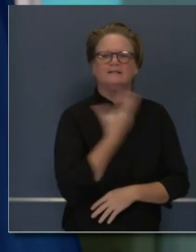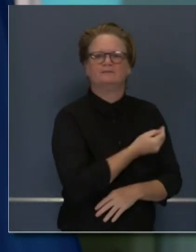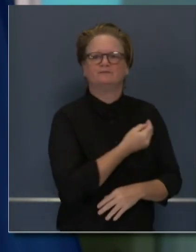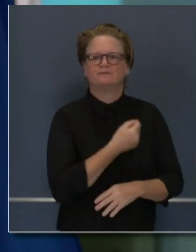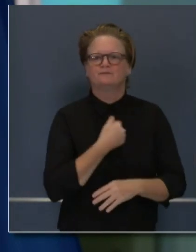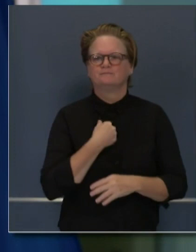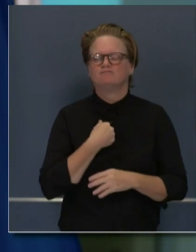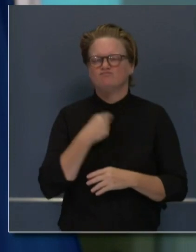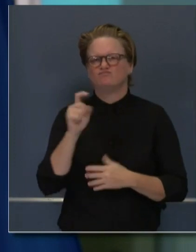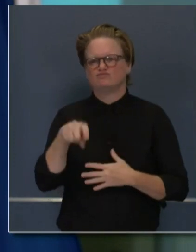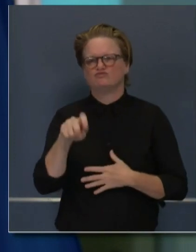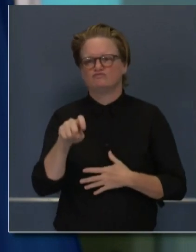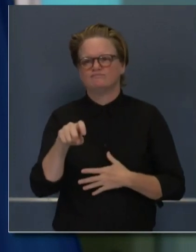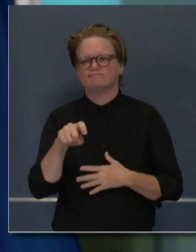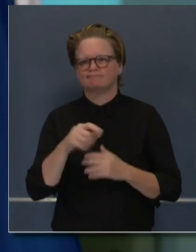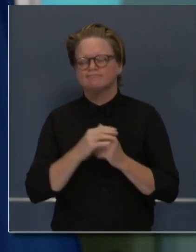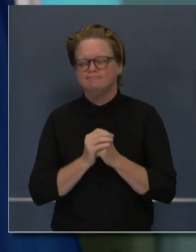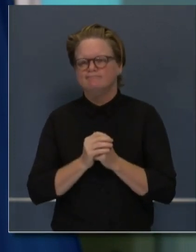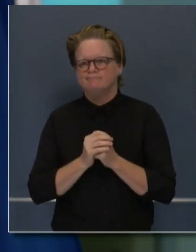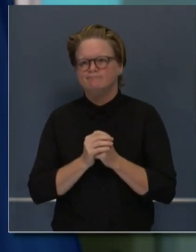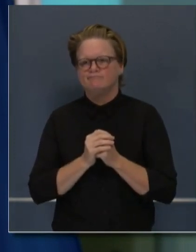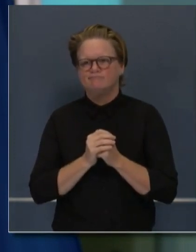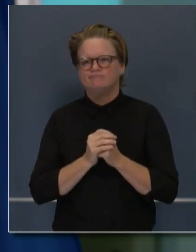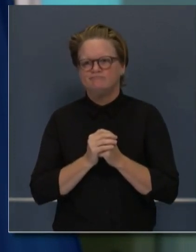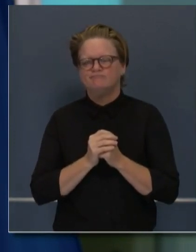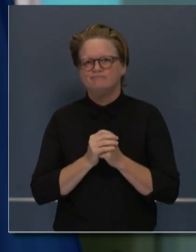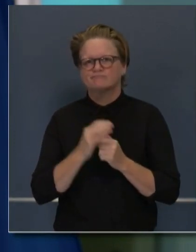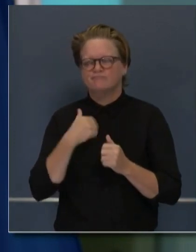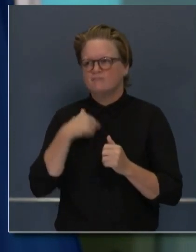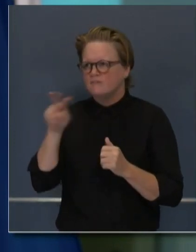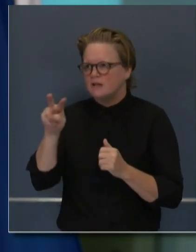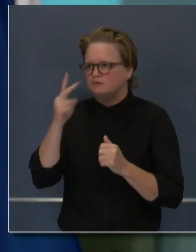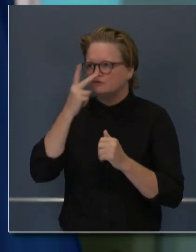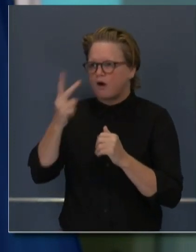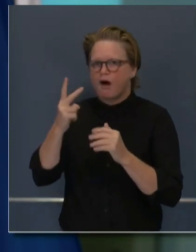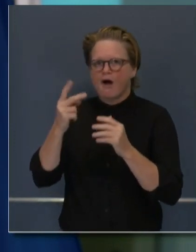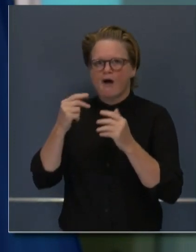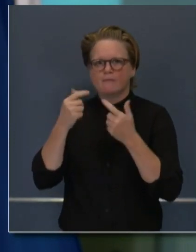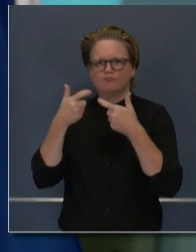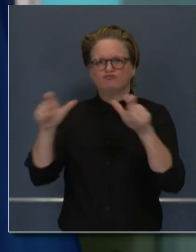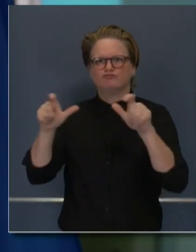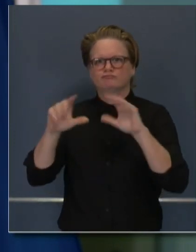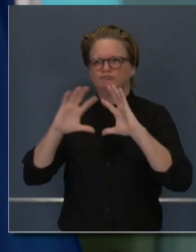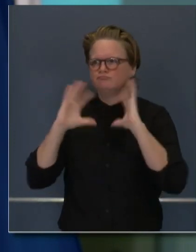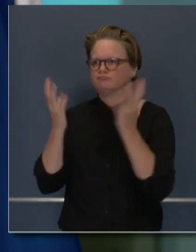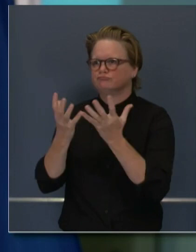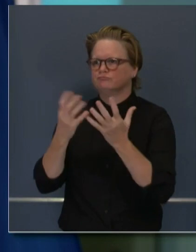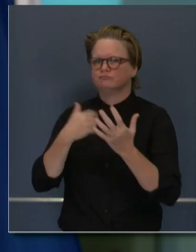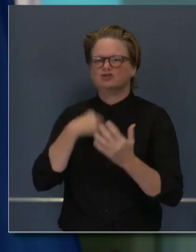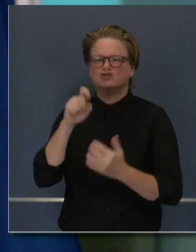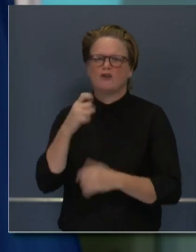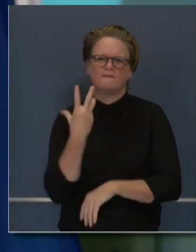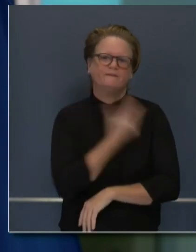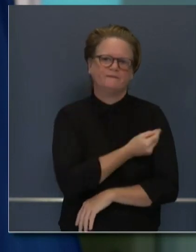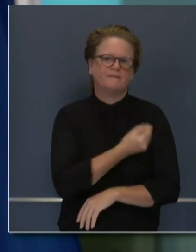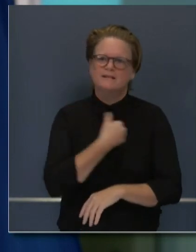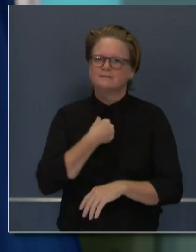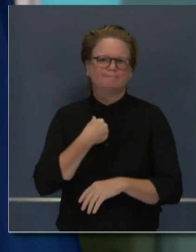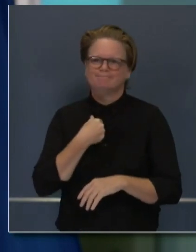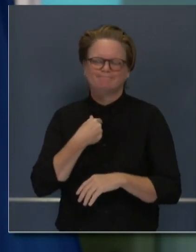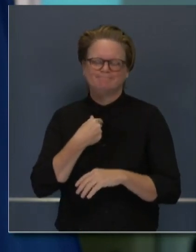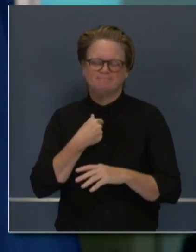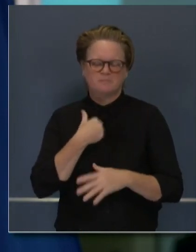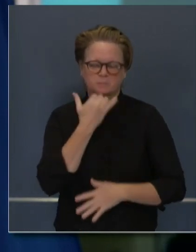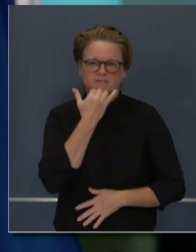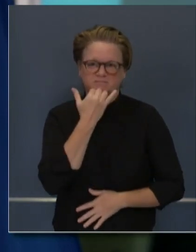around. And so when that happens, you pay the price, but you also own the mistake, and you don't ever make it again. And you